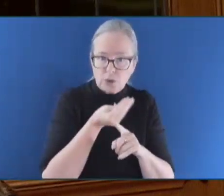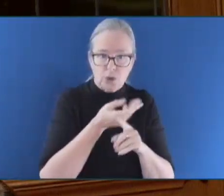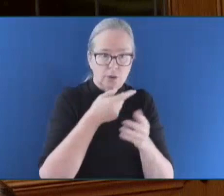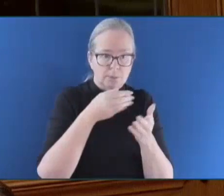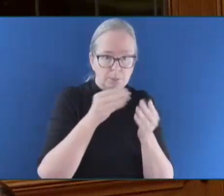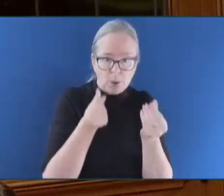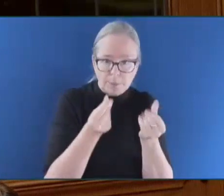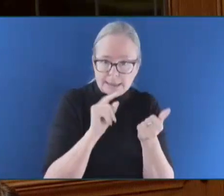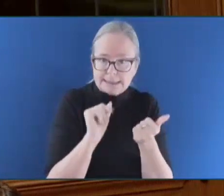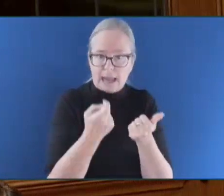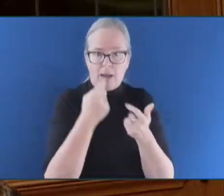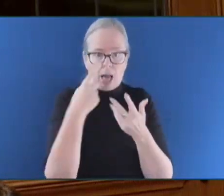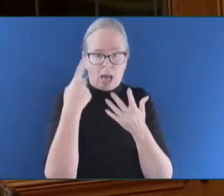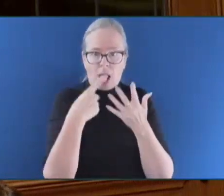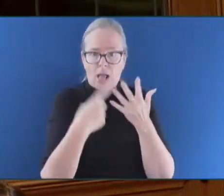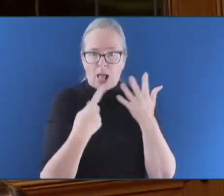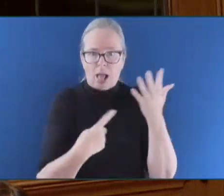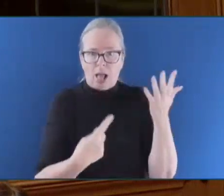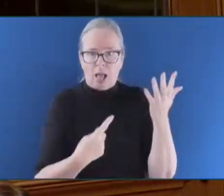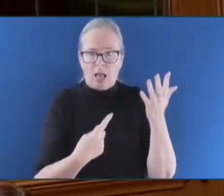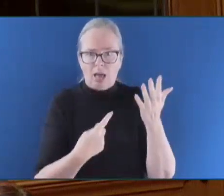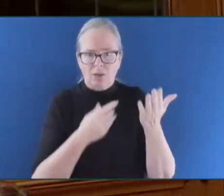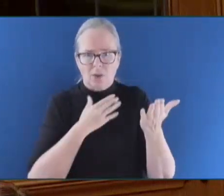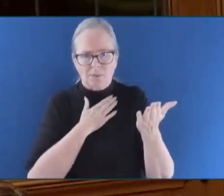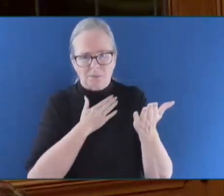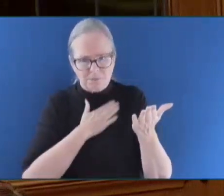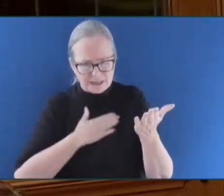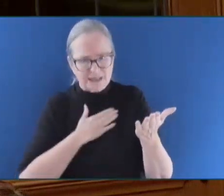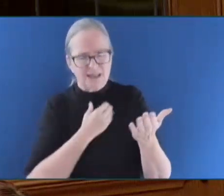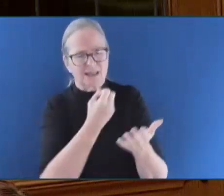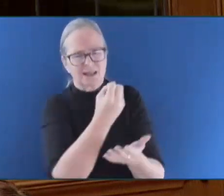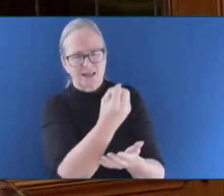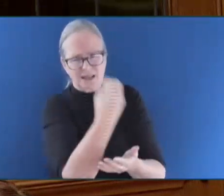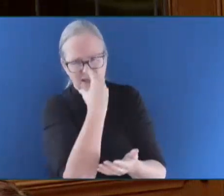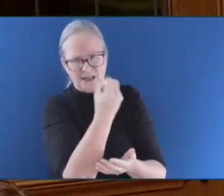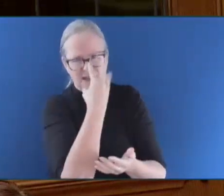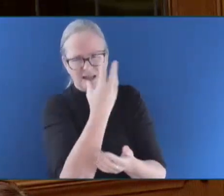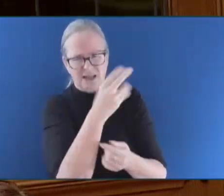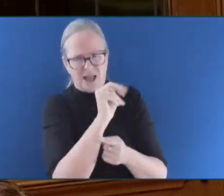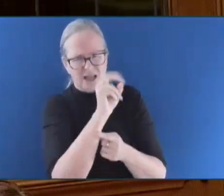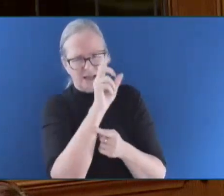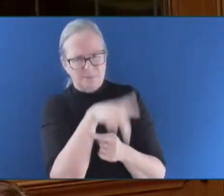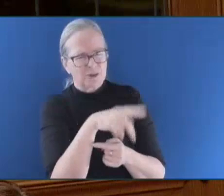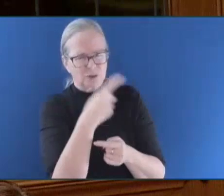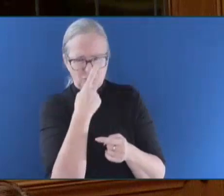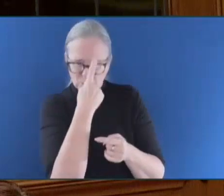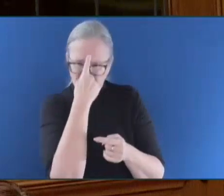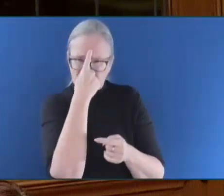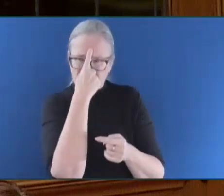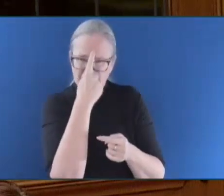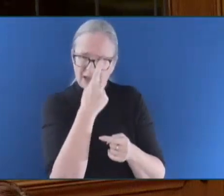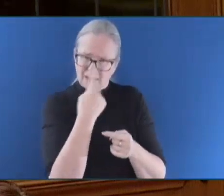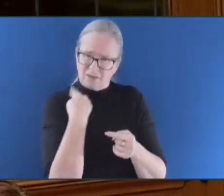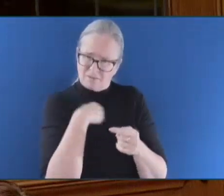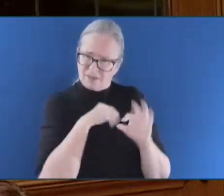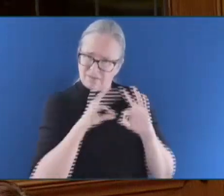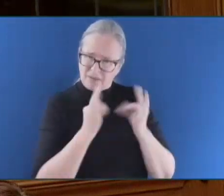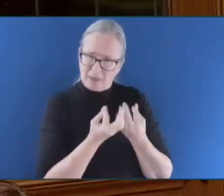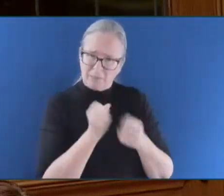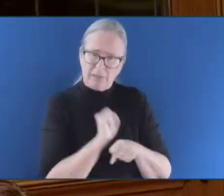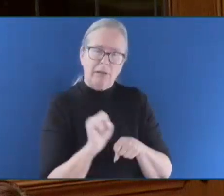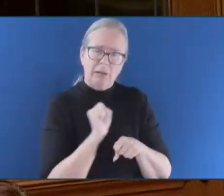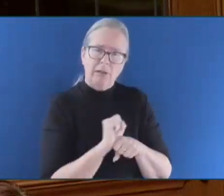why this NDP government believes every day, hard-working families in Surrey can afford to pay